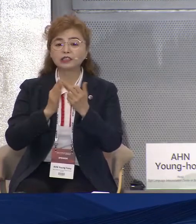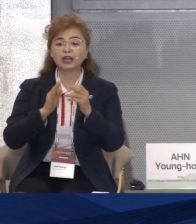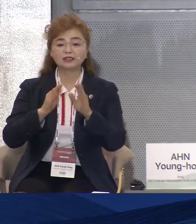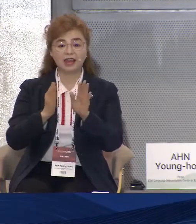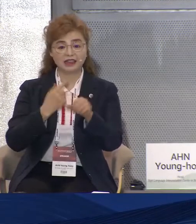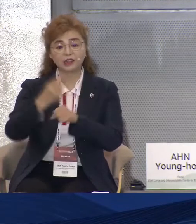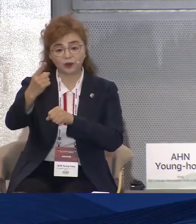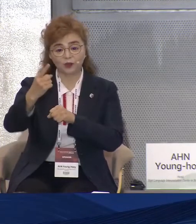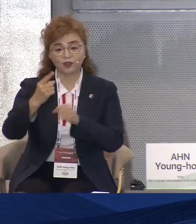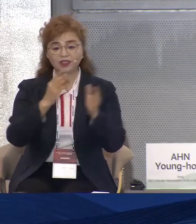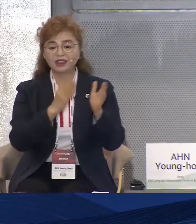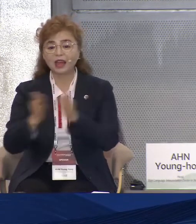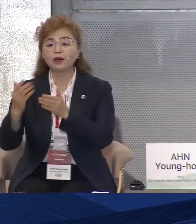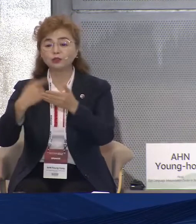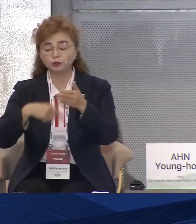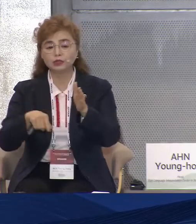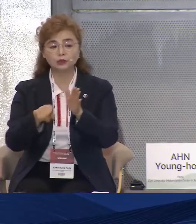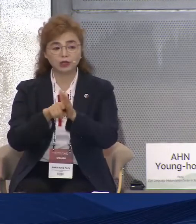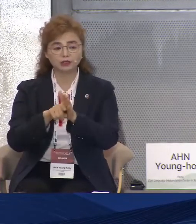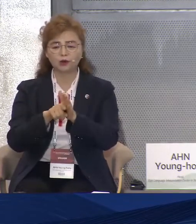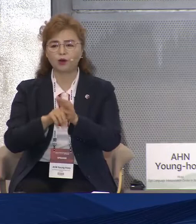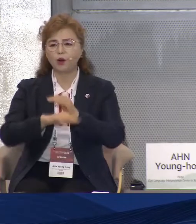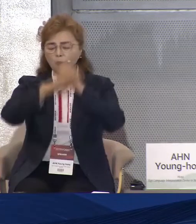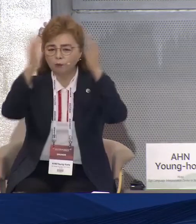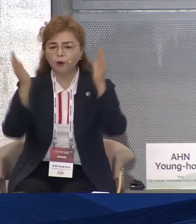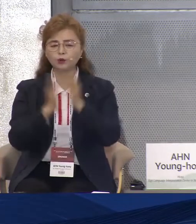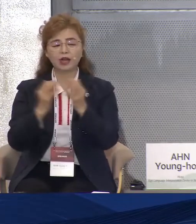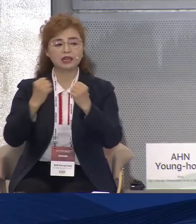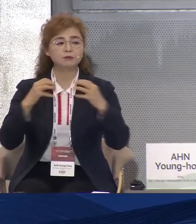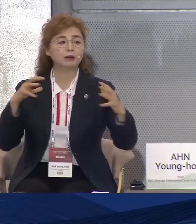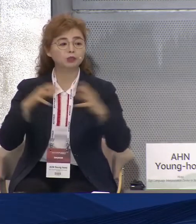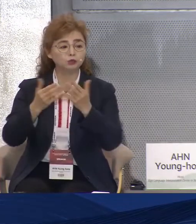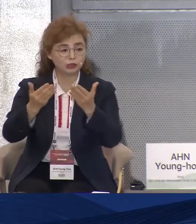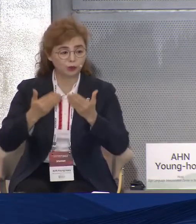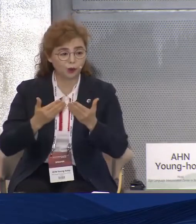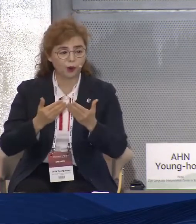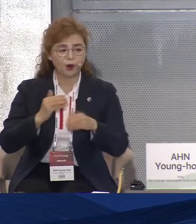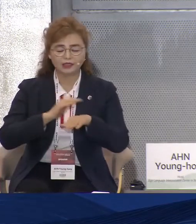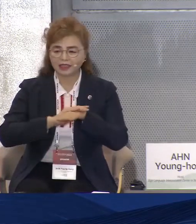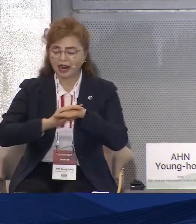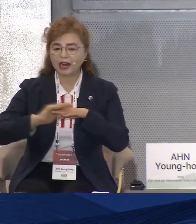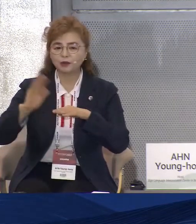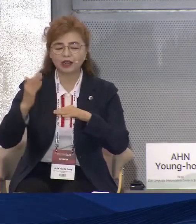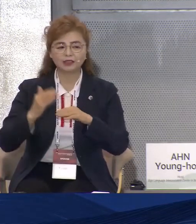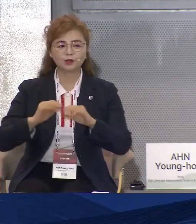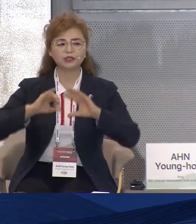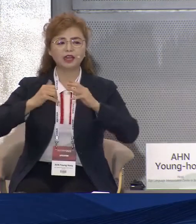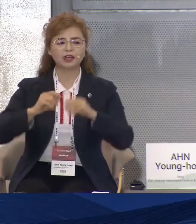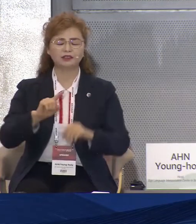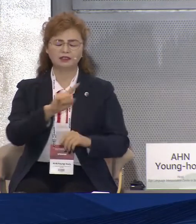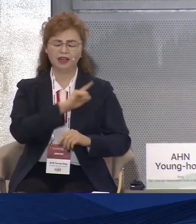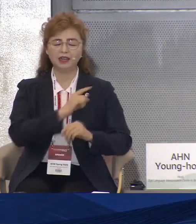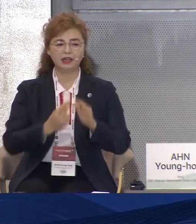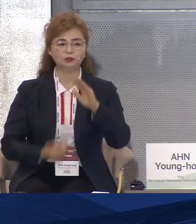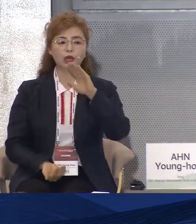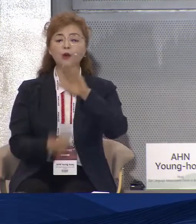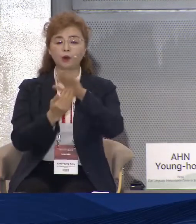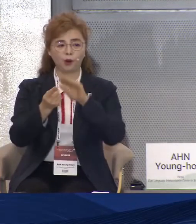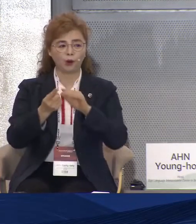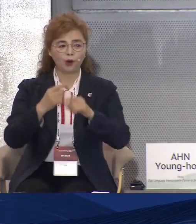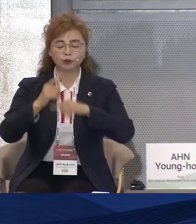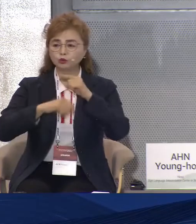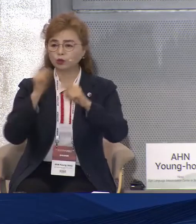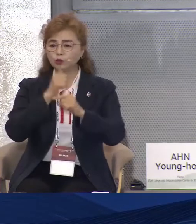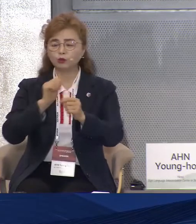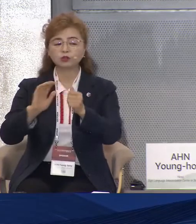have to be well prepared. And next year, while preparing for the general meeting, please be with us,